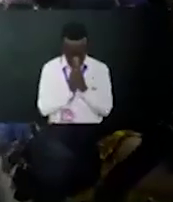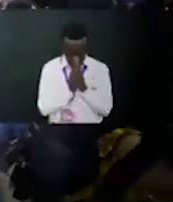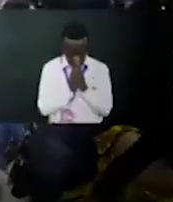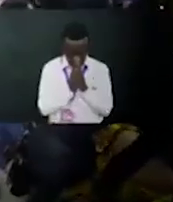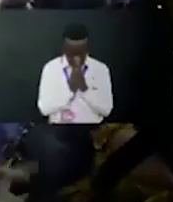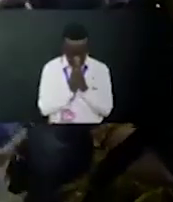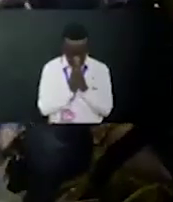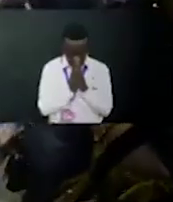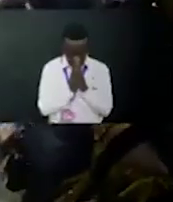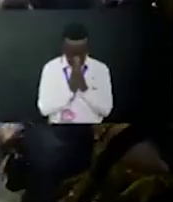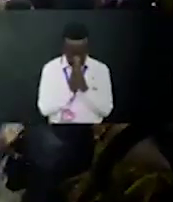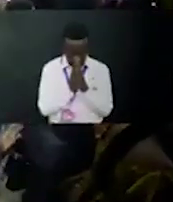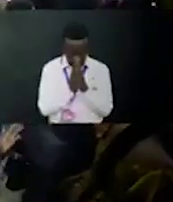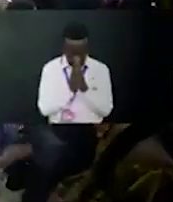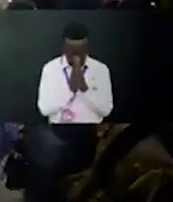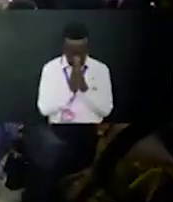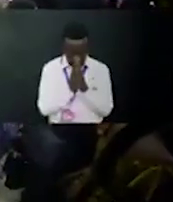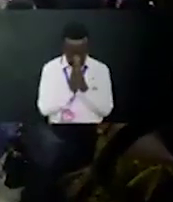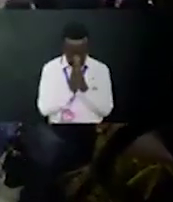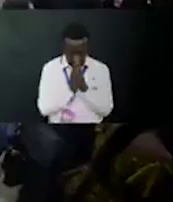Bakatarabaria, Rababasaya,